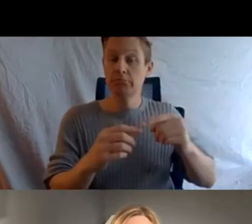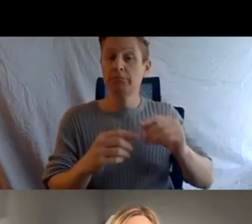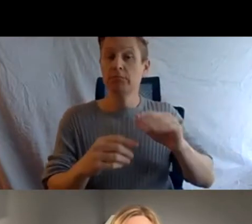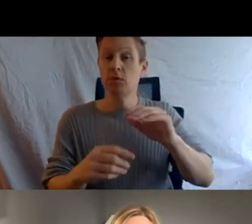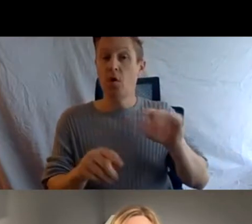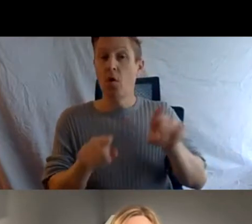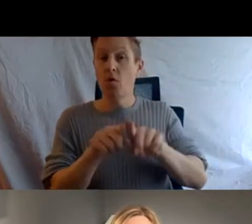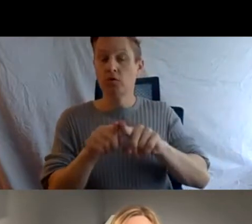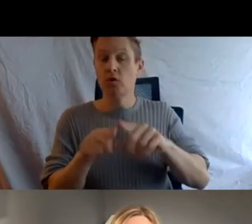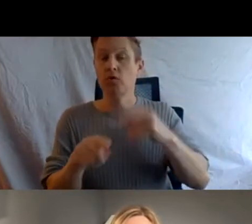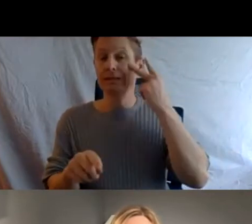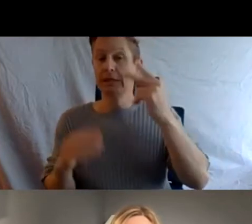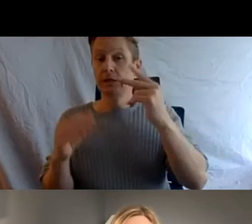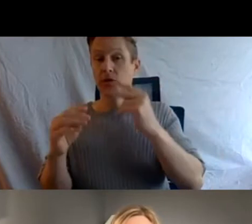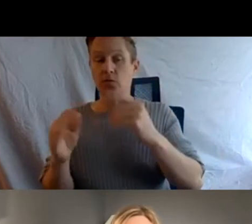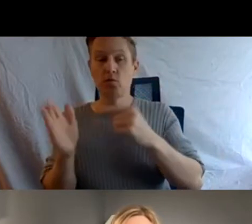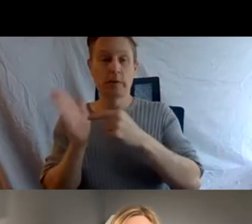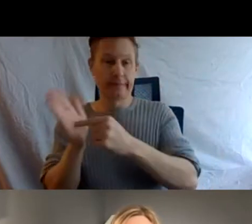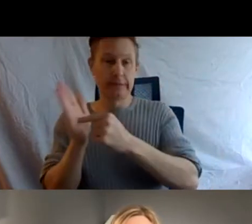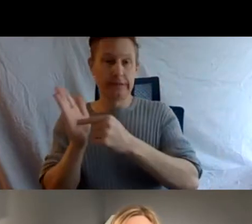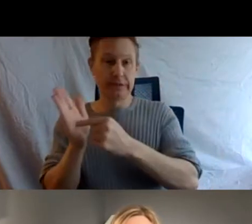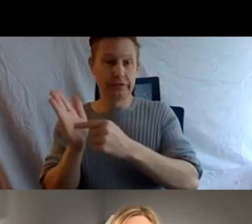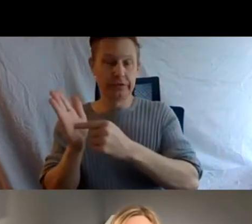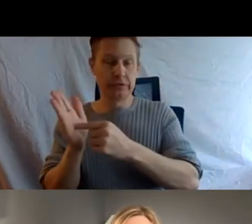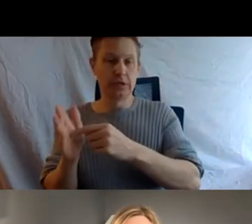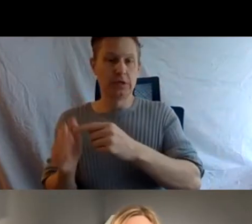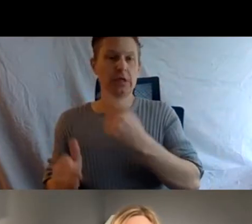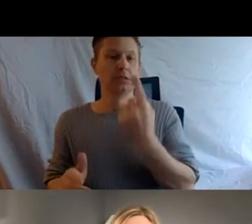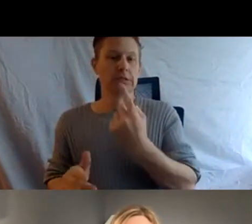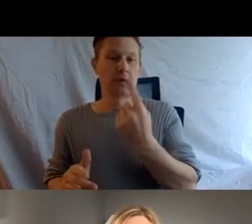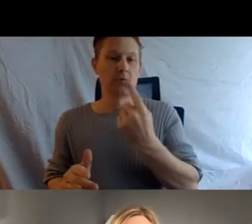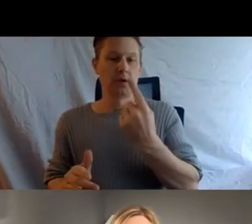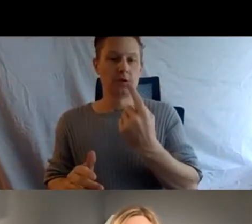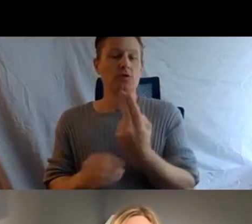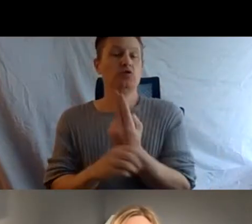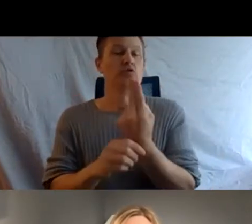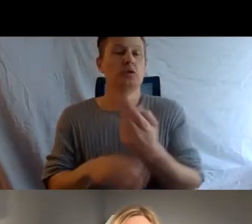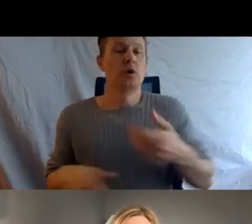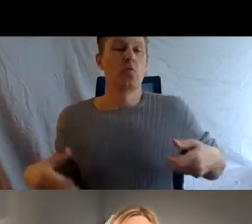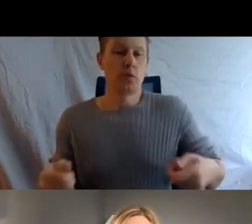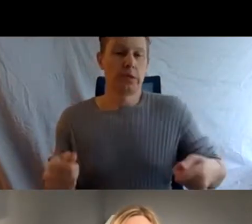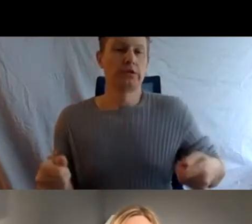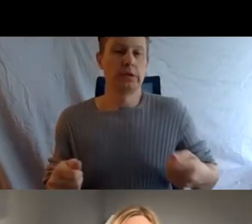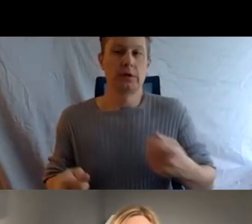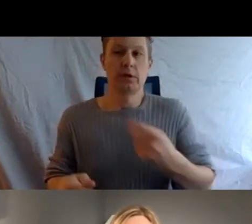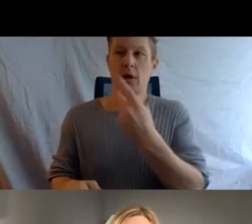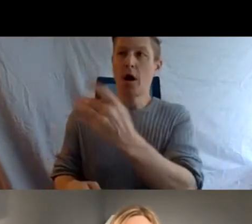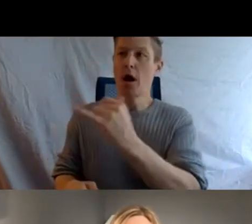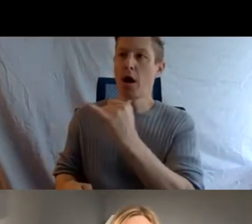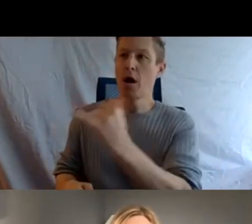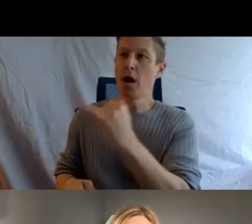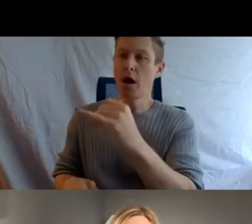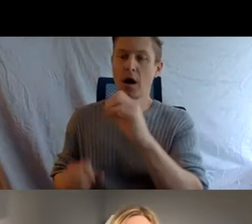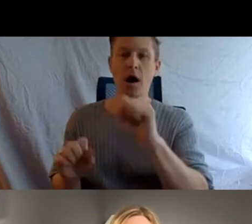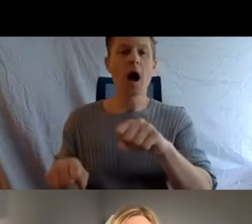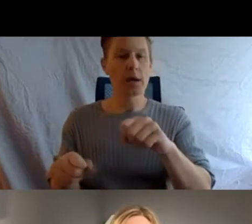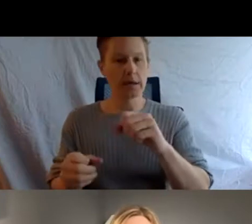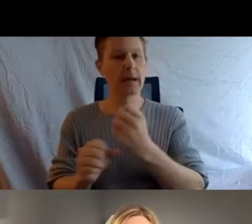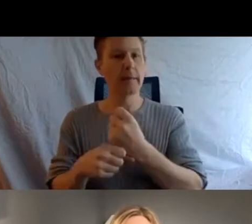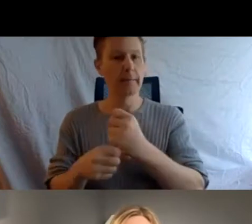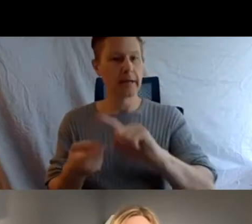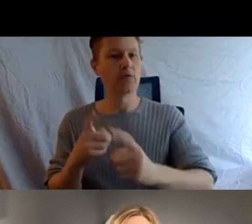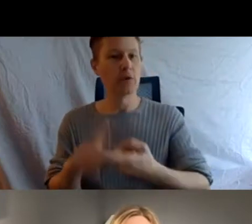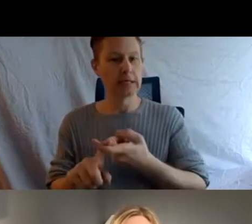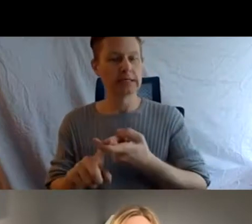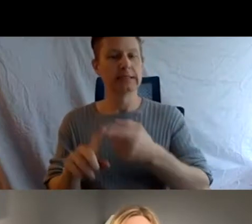that representation of someone else who is a wheelchair user. I think that's so important to be like, oh, I can make friends, I can have